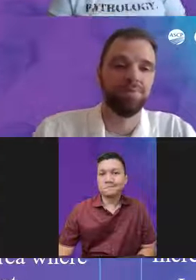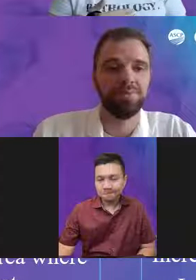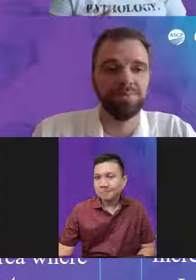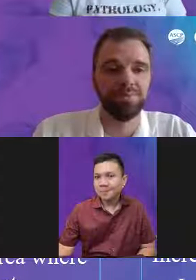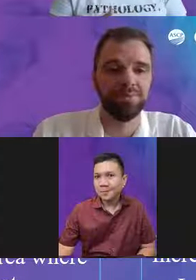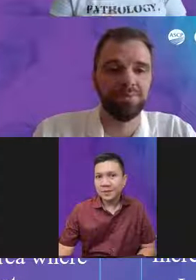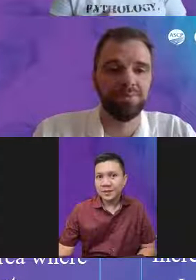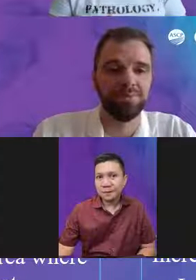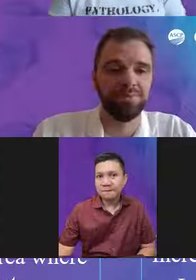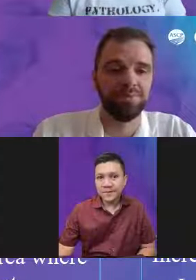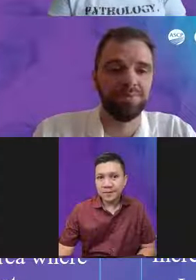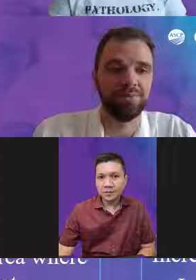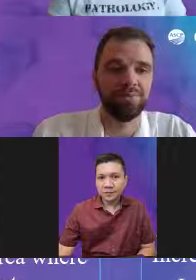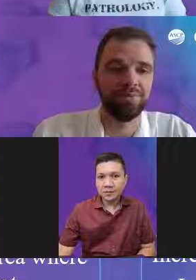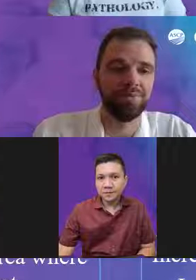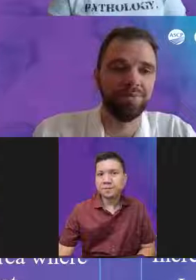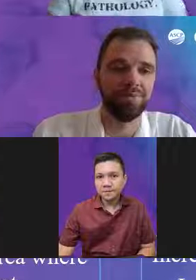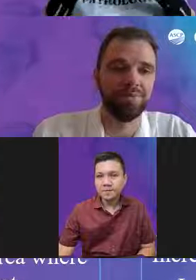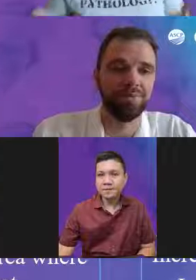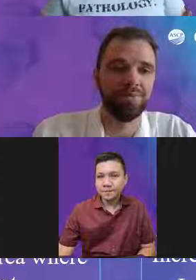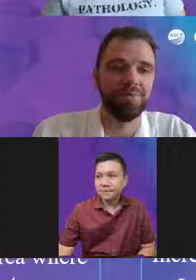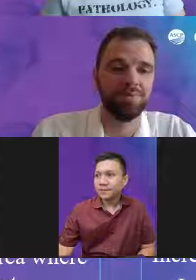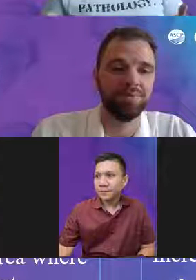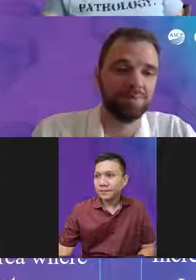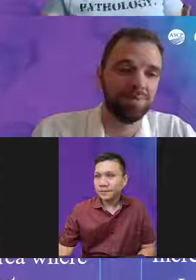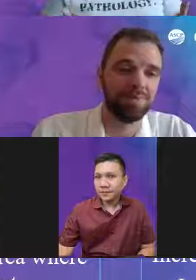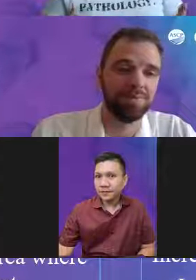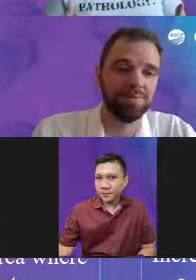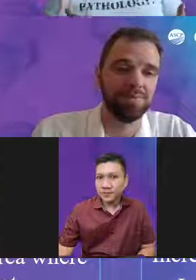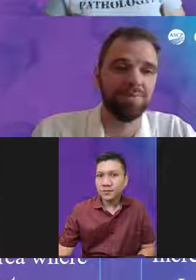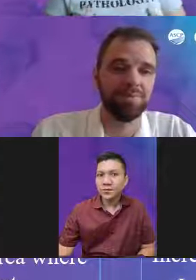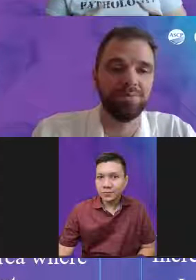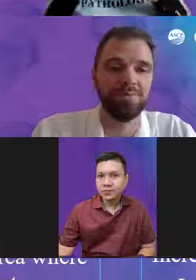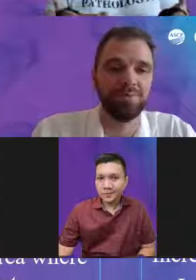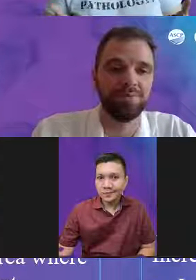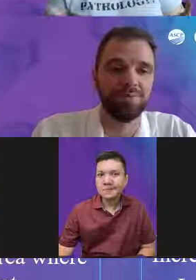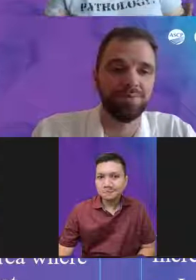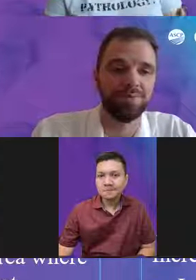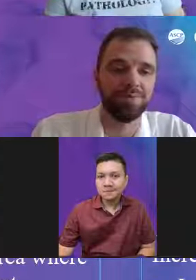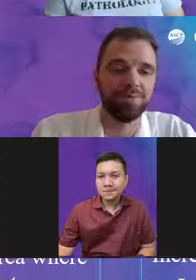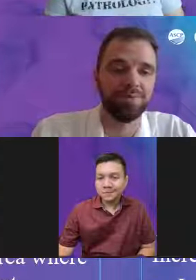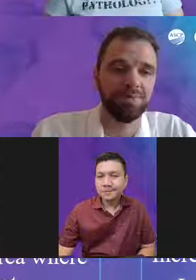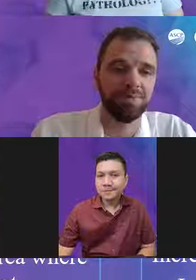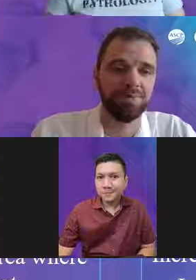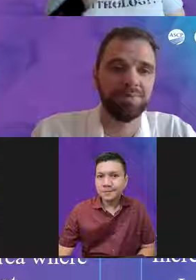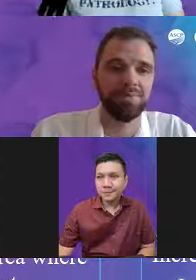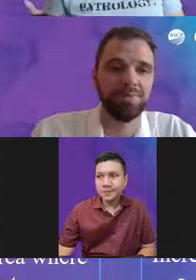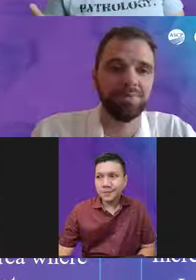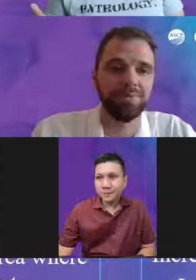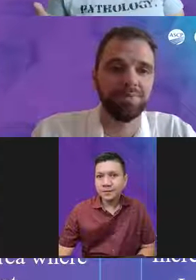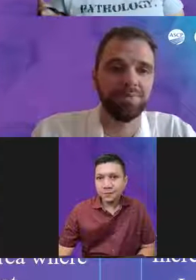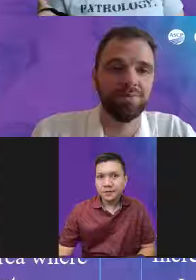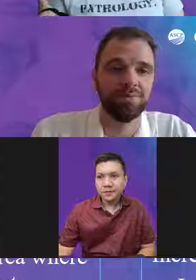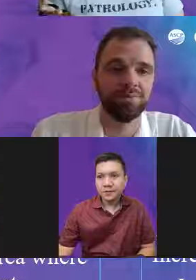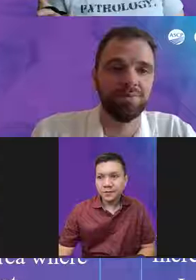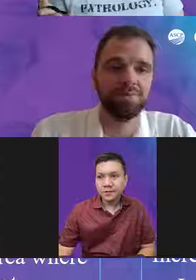patient have a seat at the table. Because that's how DCLS actually had come about, because